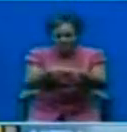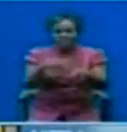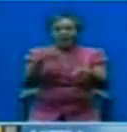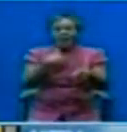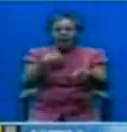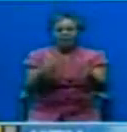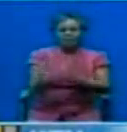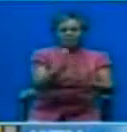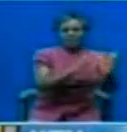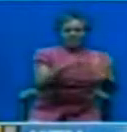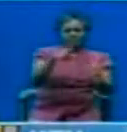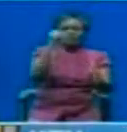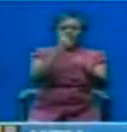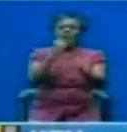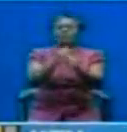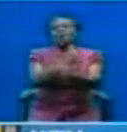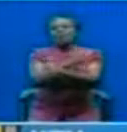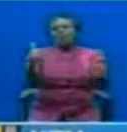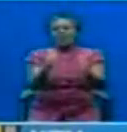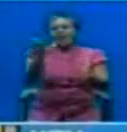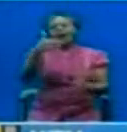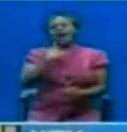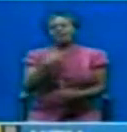counting method that seems to work very well for her.